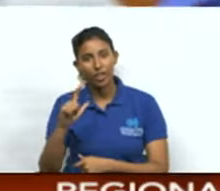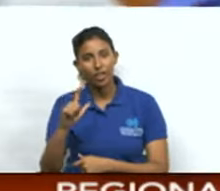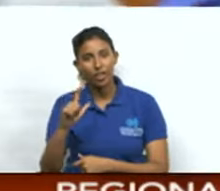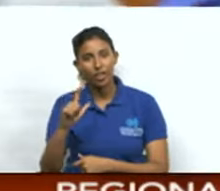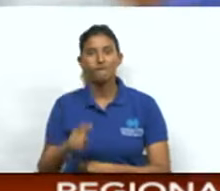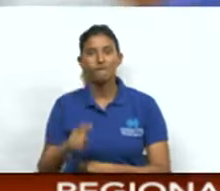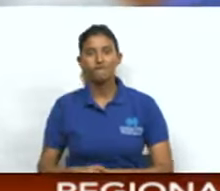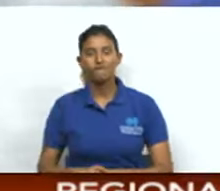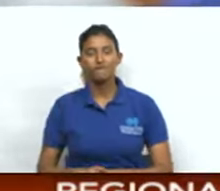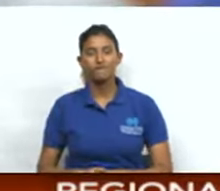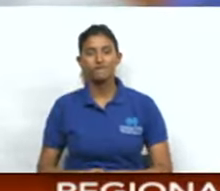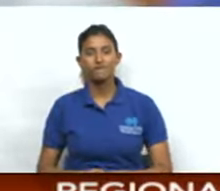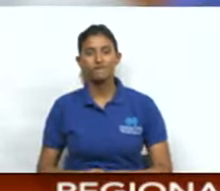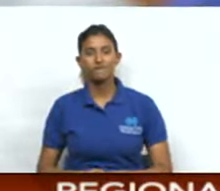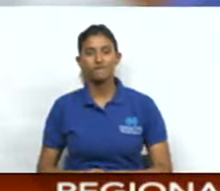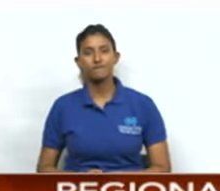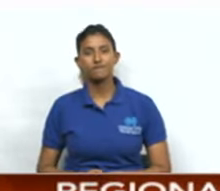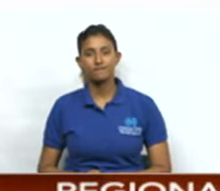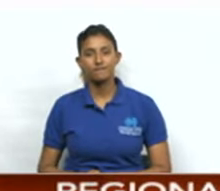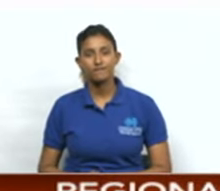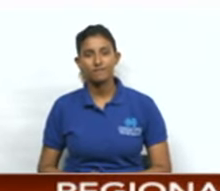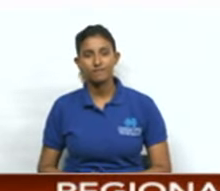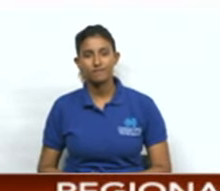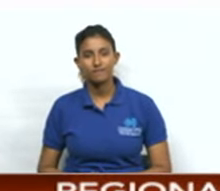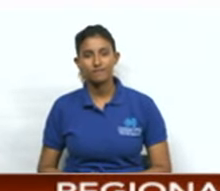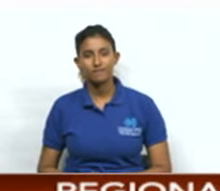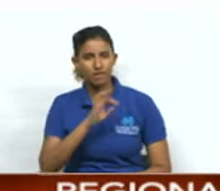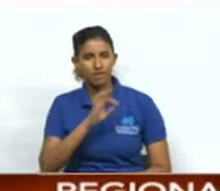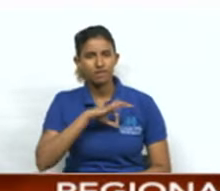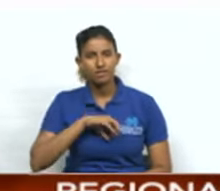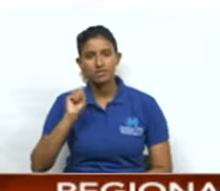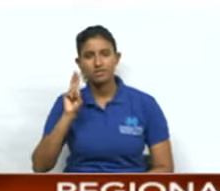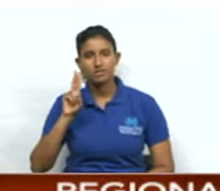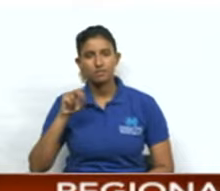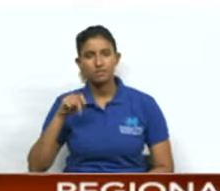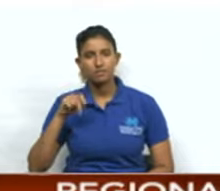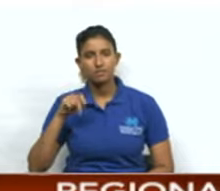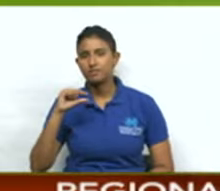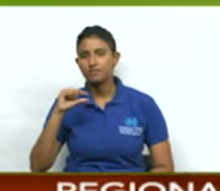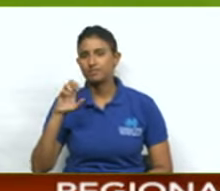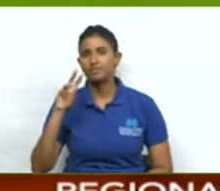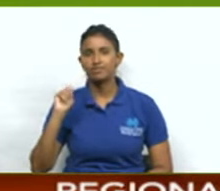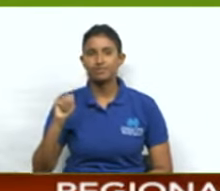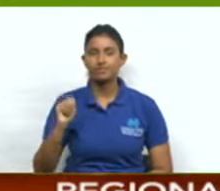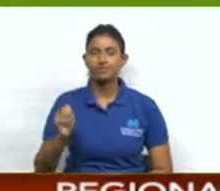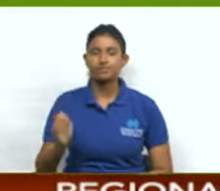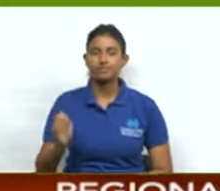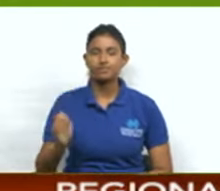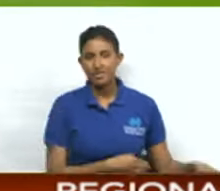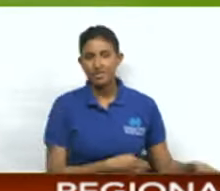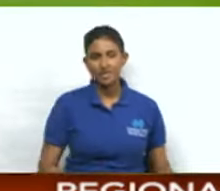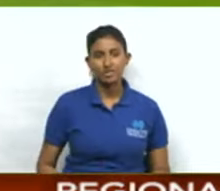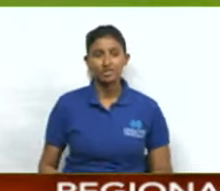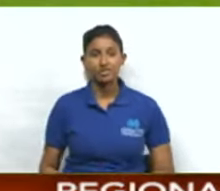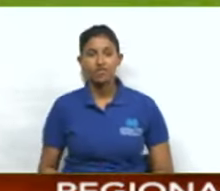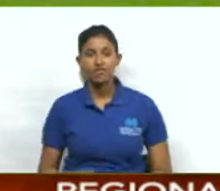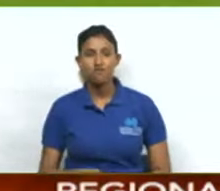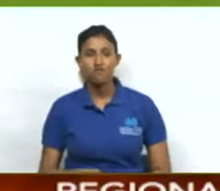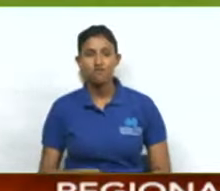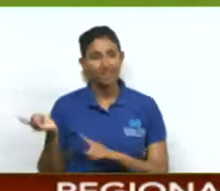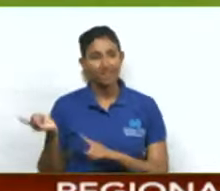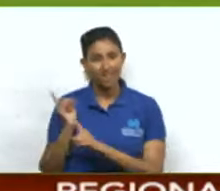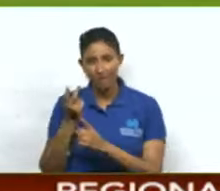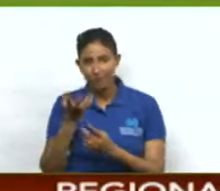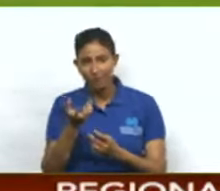by Supligen. Boost you up. The Reds and the Cherries leveled at one apiece, but here came Darwin Nunez with